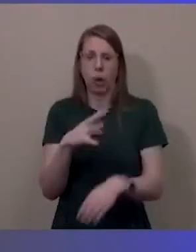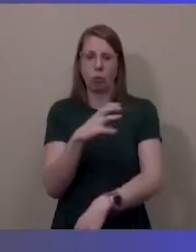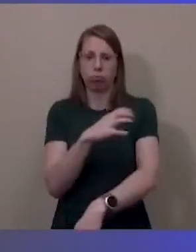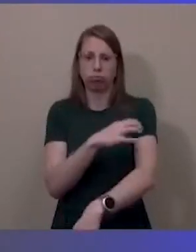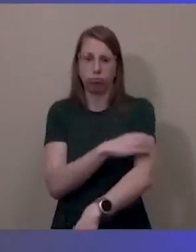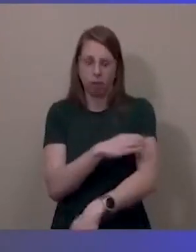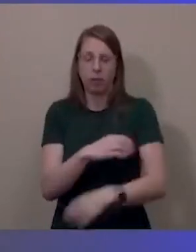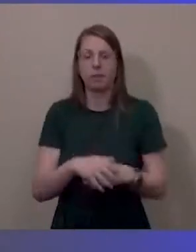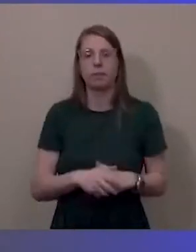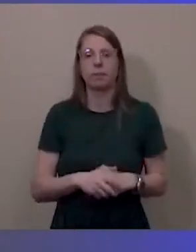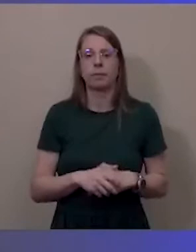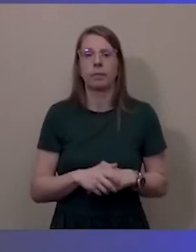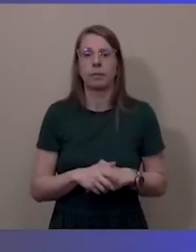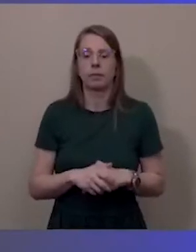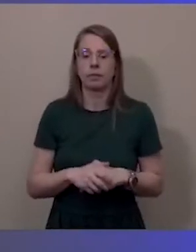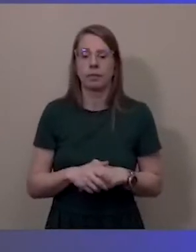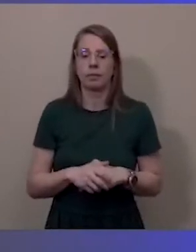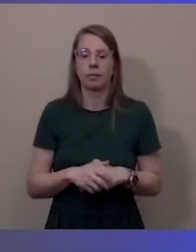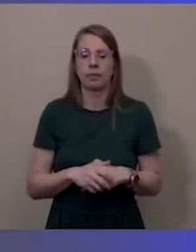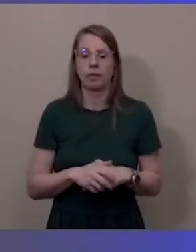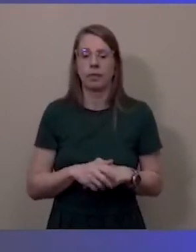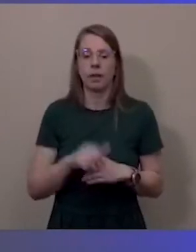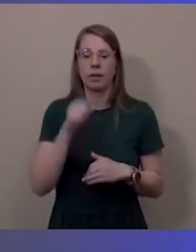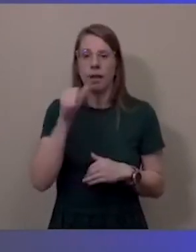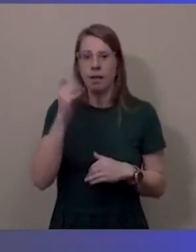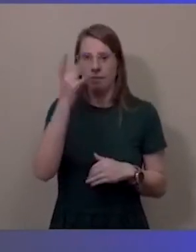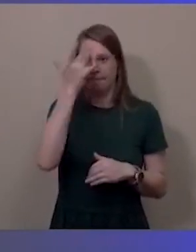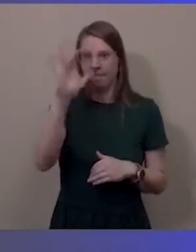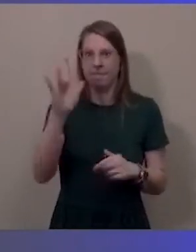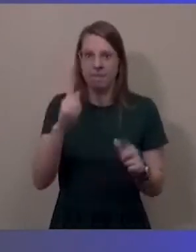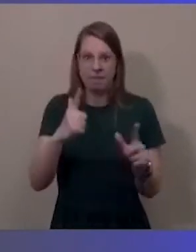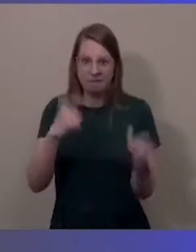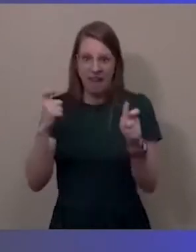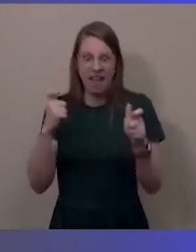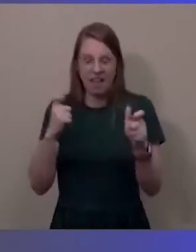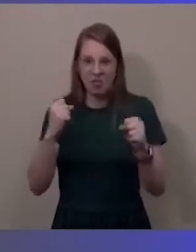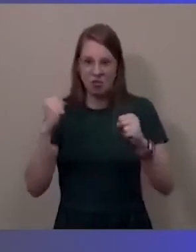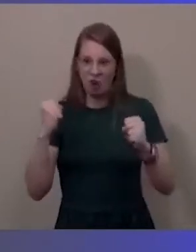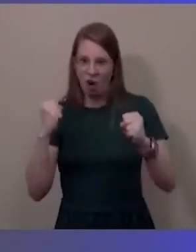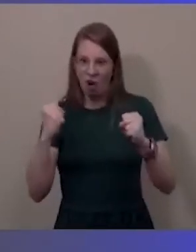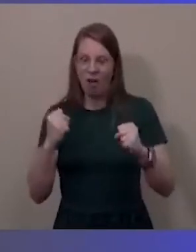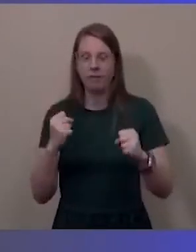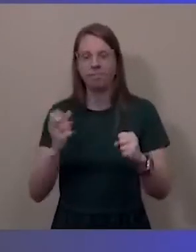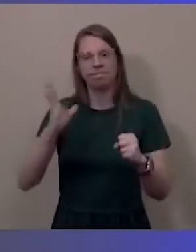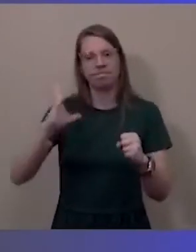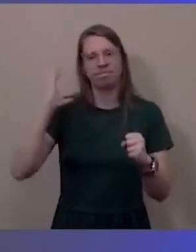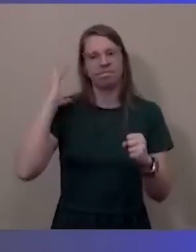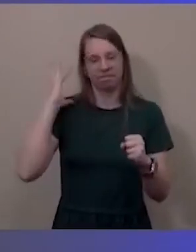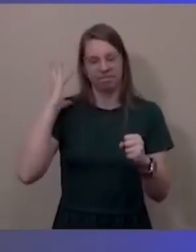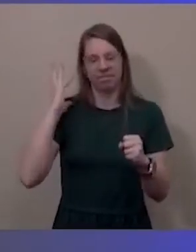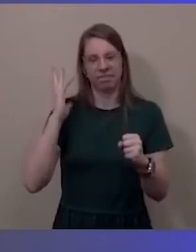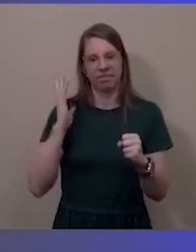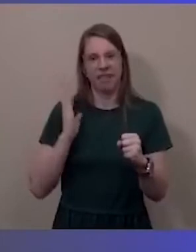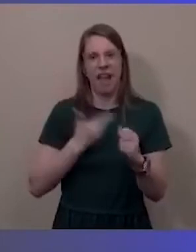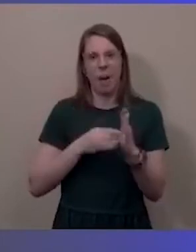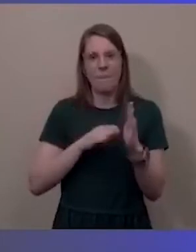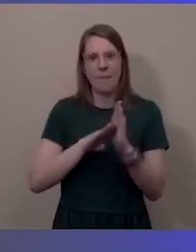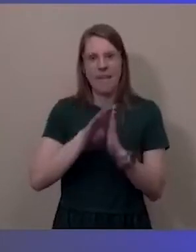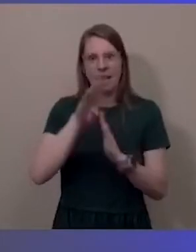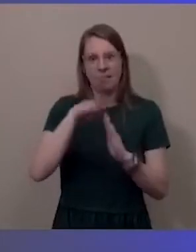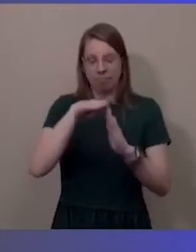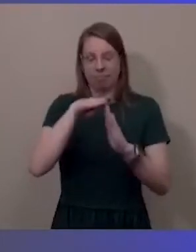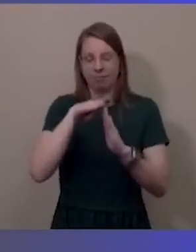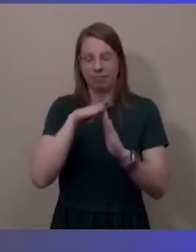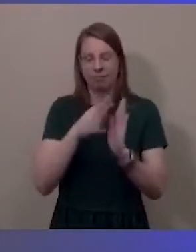we know we're not as sharp and as fast and as strong as we were at our peak as we get older.